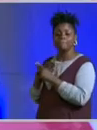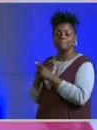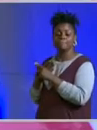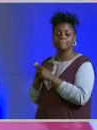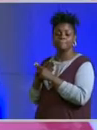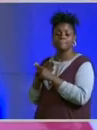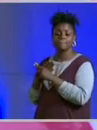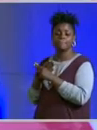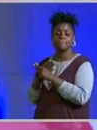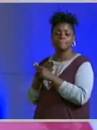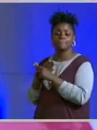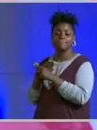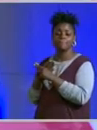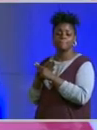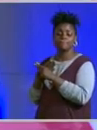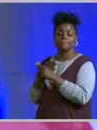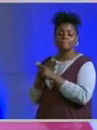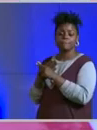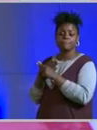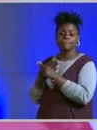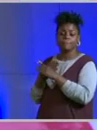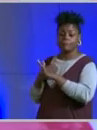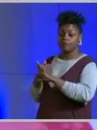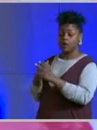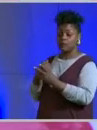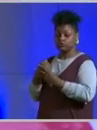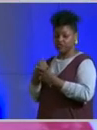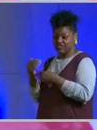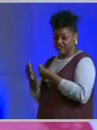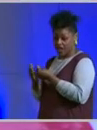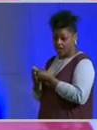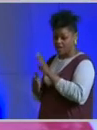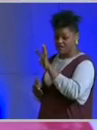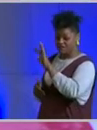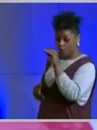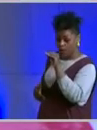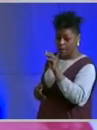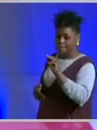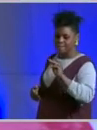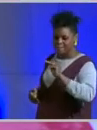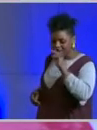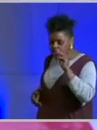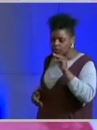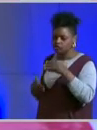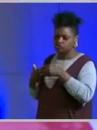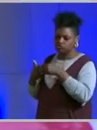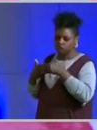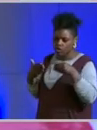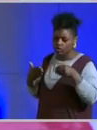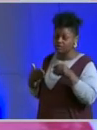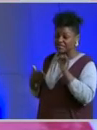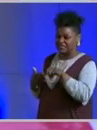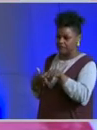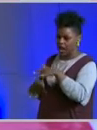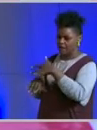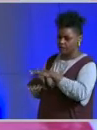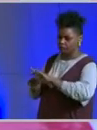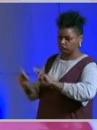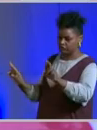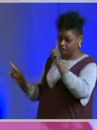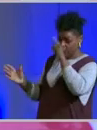Director Donaldson mentioned the Preservation Fund, $40 million fund, which is available to develop affordable